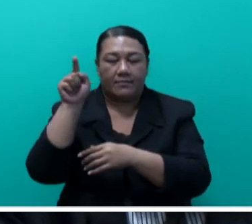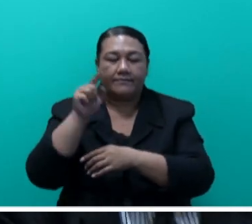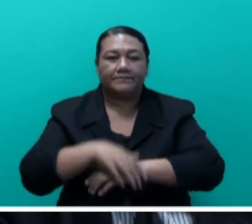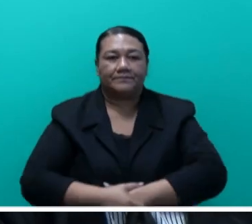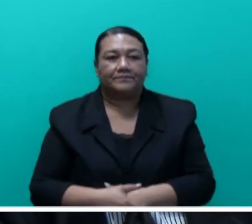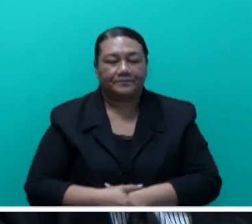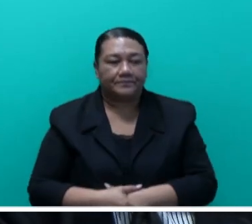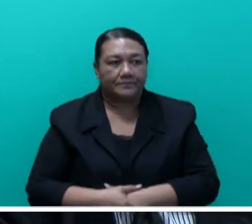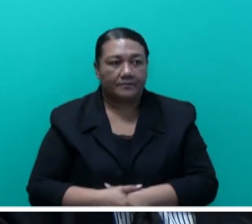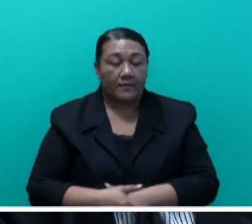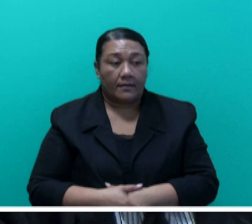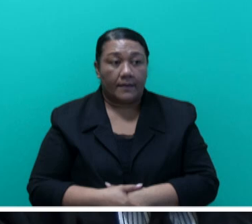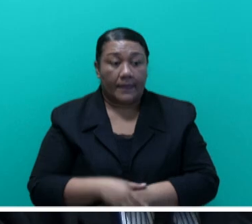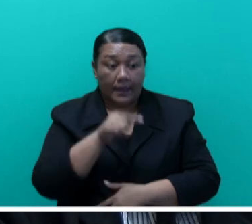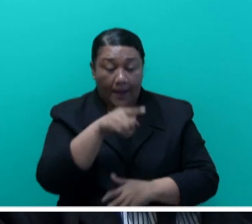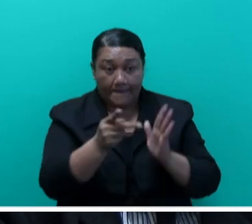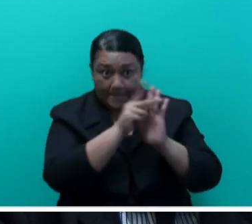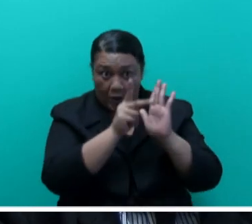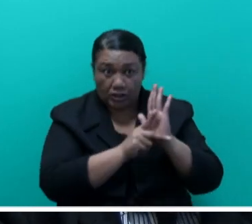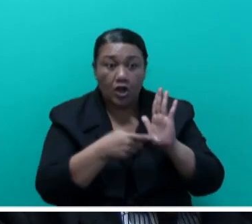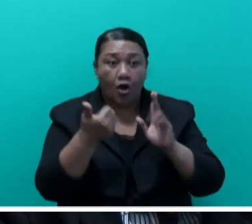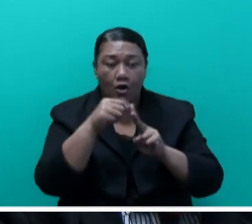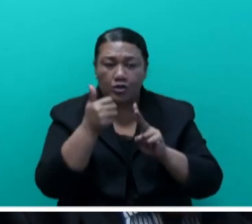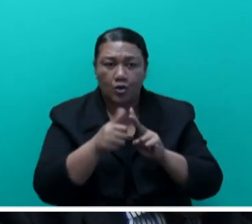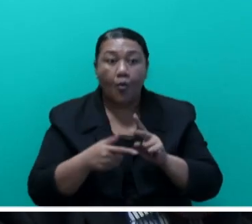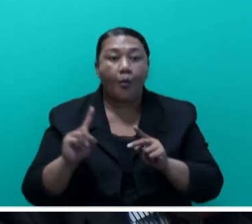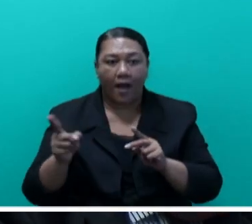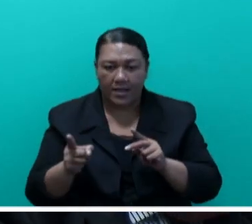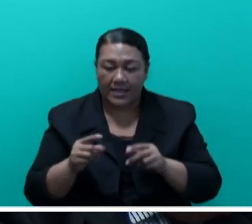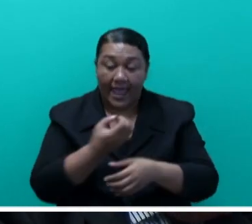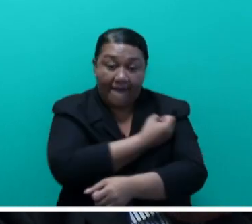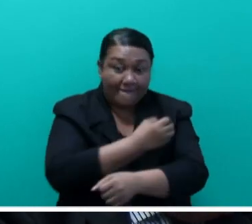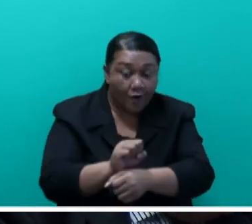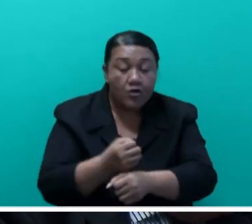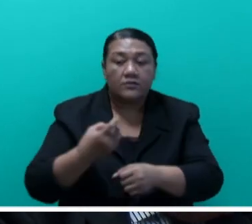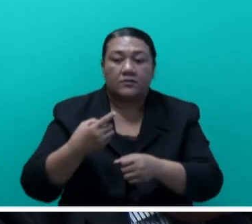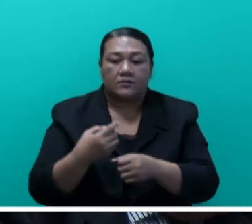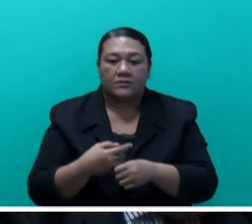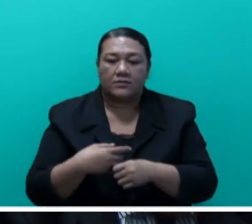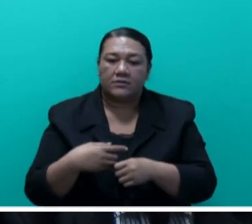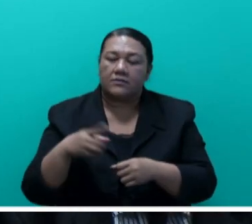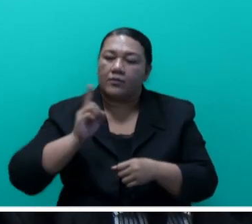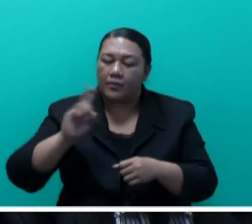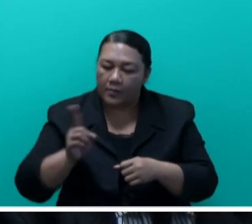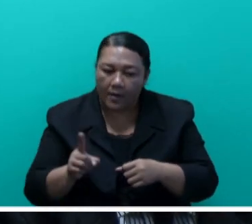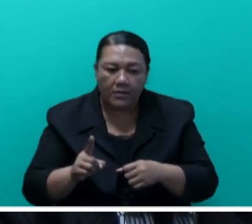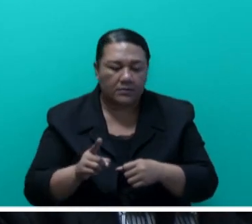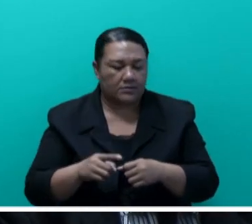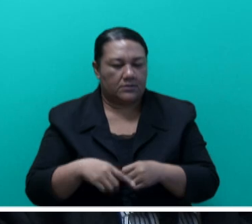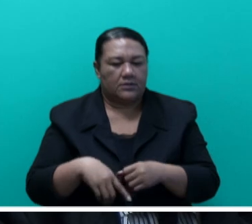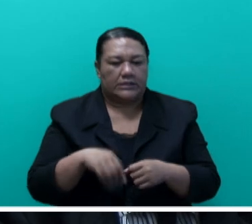The policy also embraces the fact that sports play a crucial role in addressing the youth